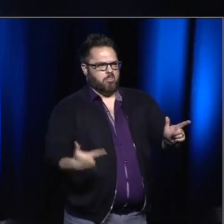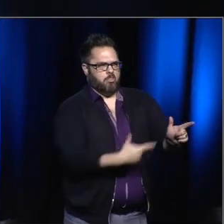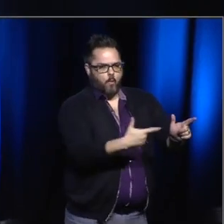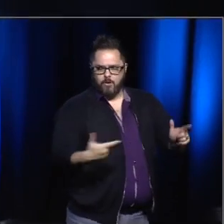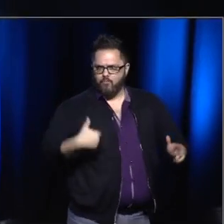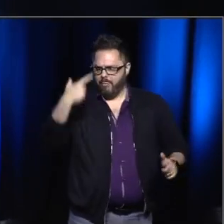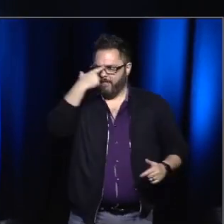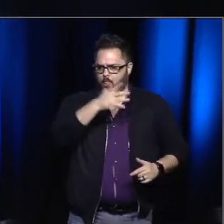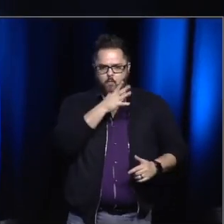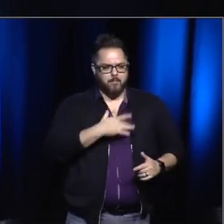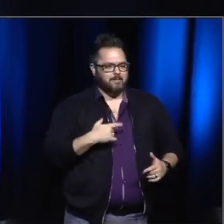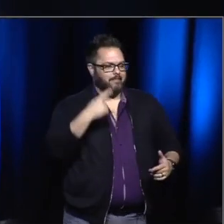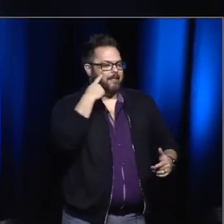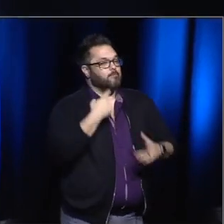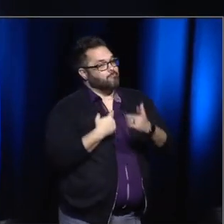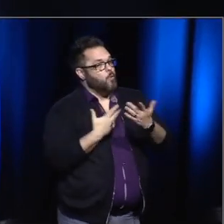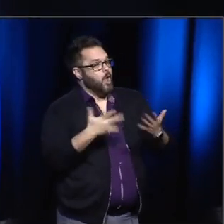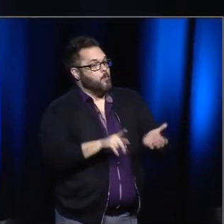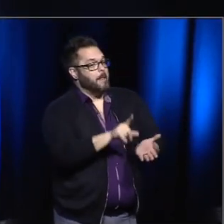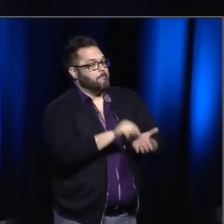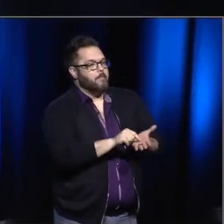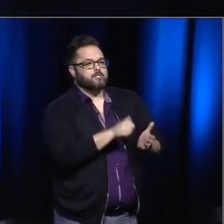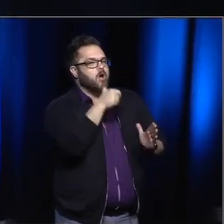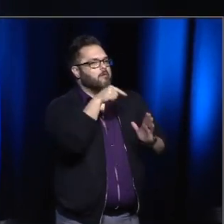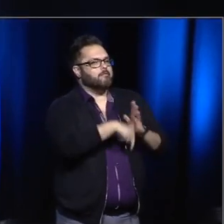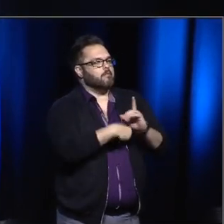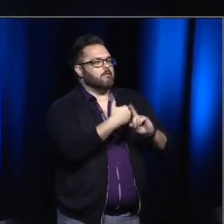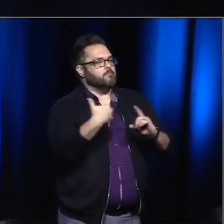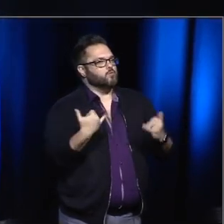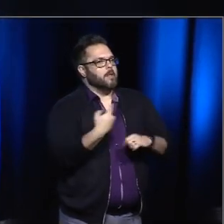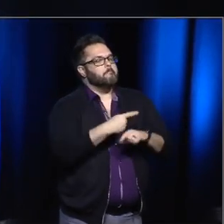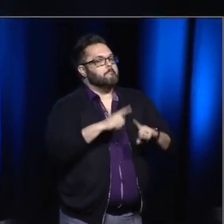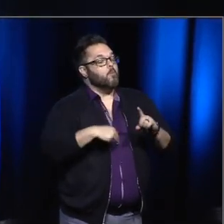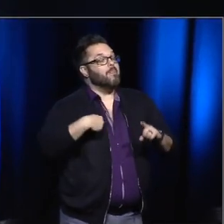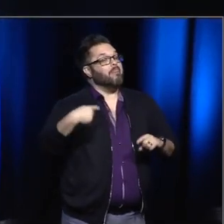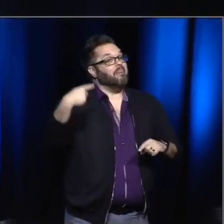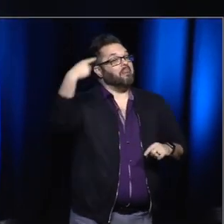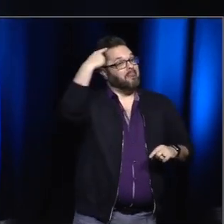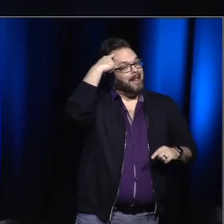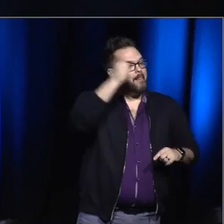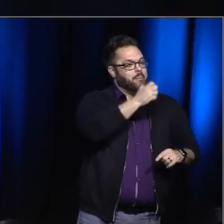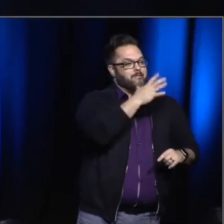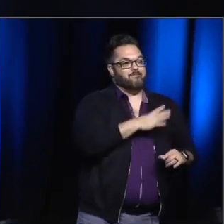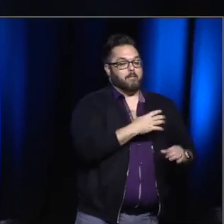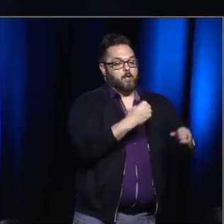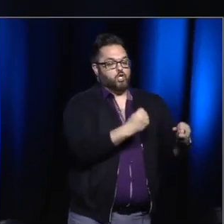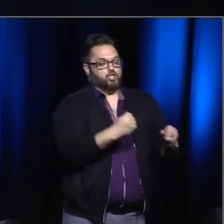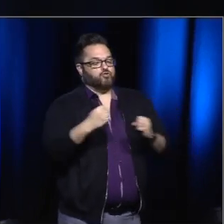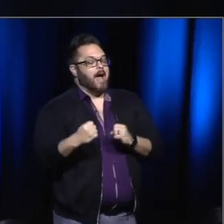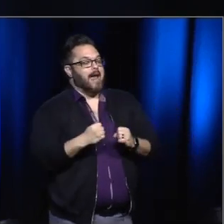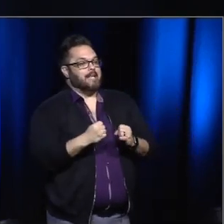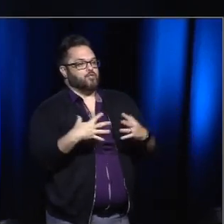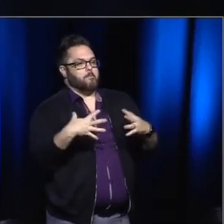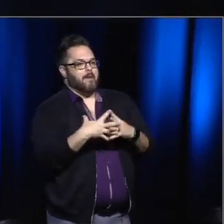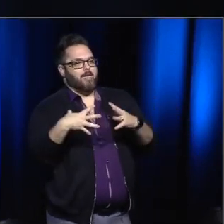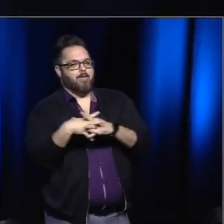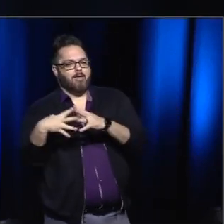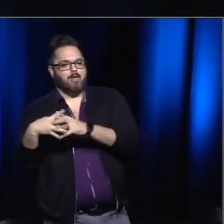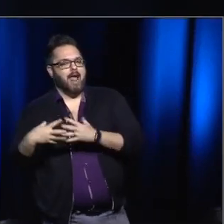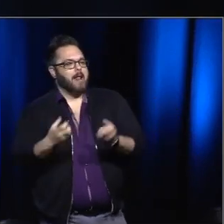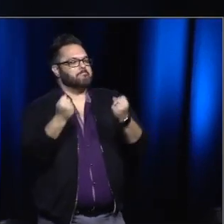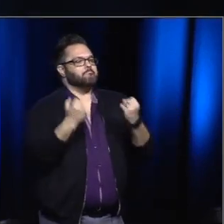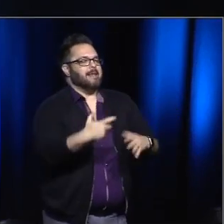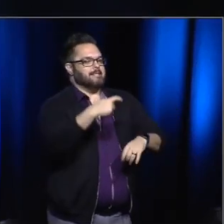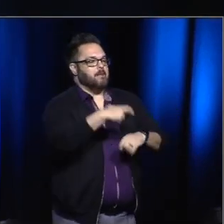I think, and we published on this, I didn't have time to get into it today. We think the female strategy is to mate with as many males as possible to confuse the